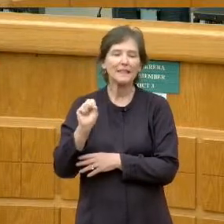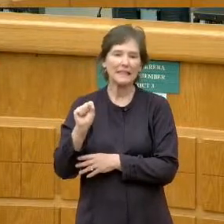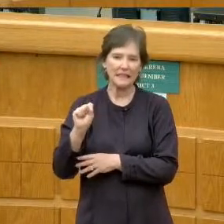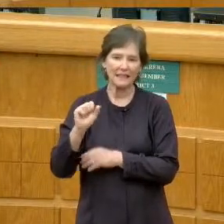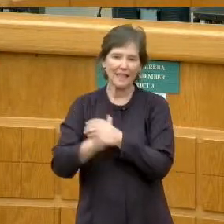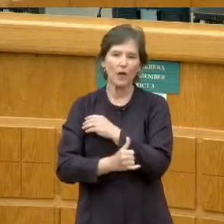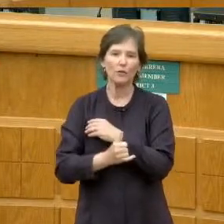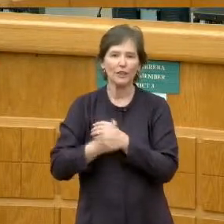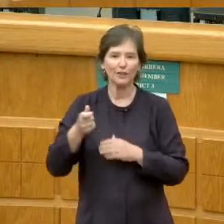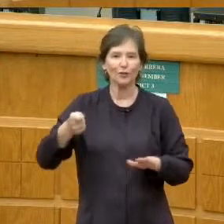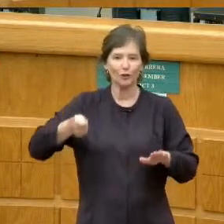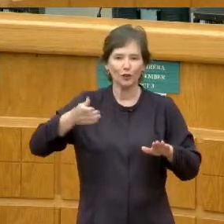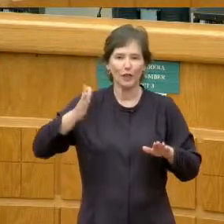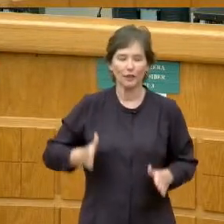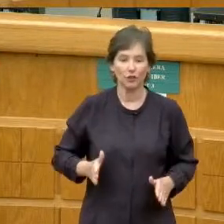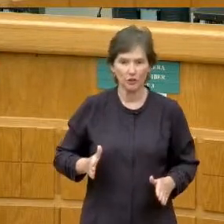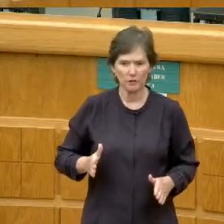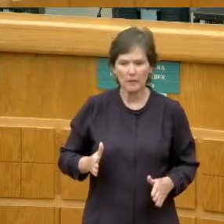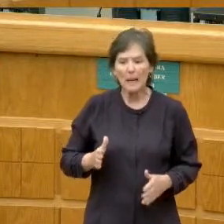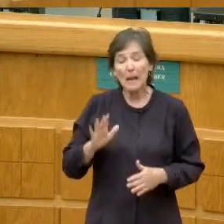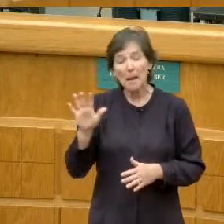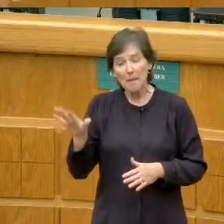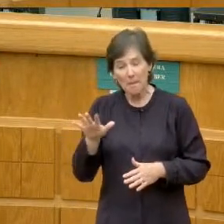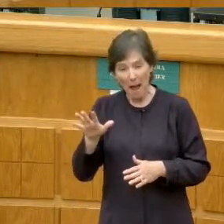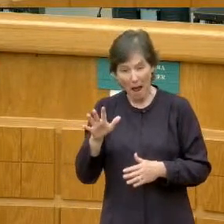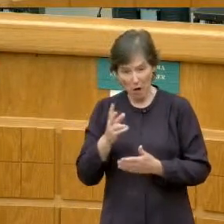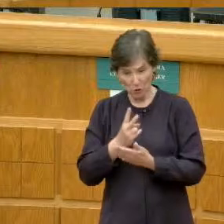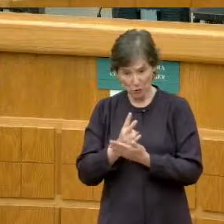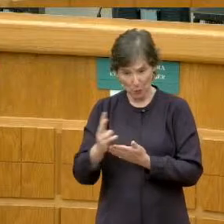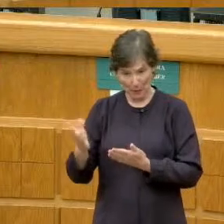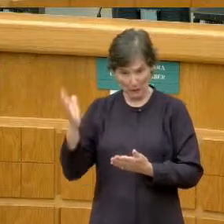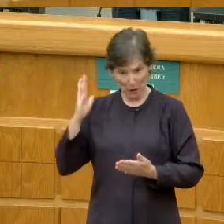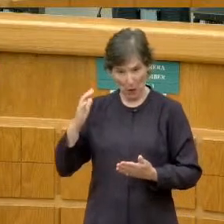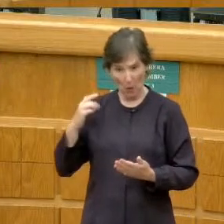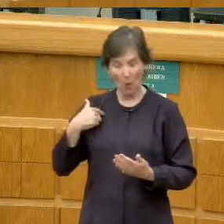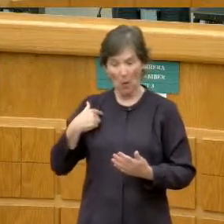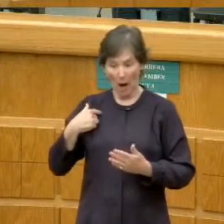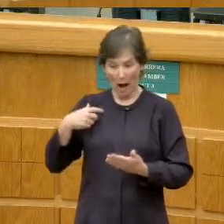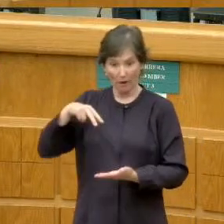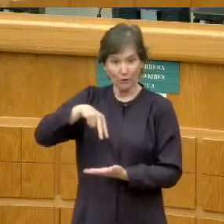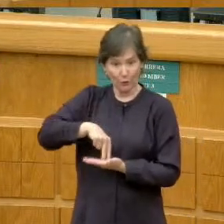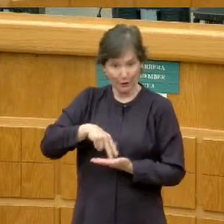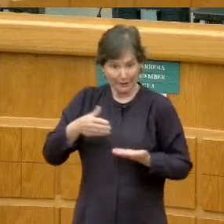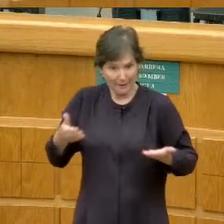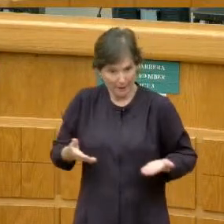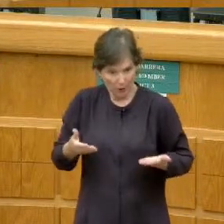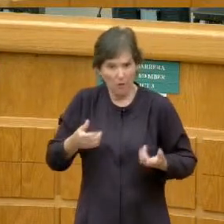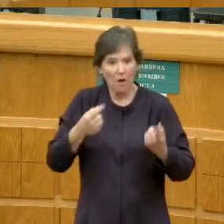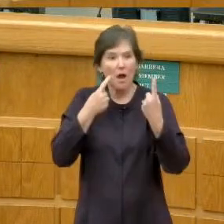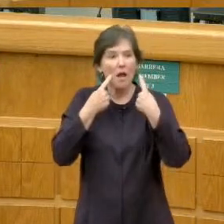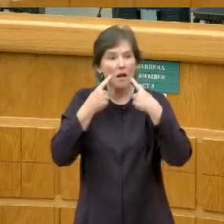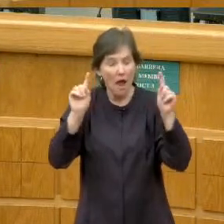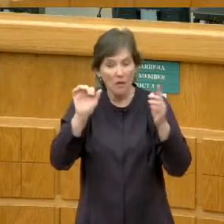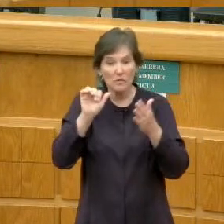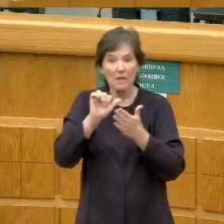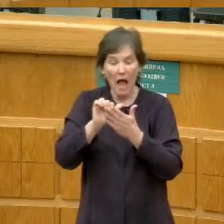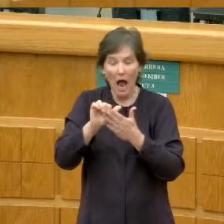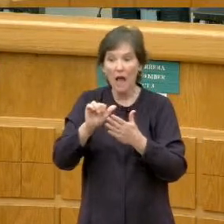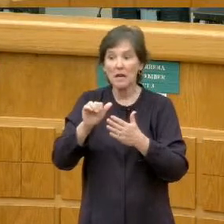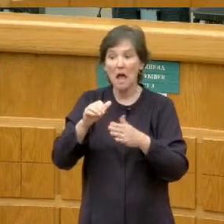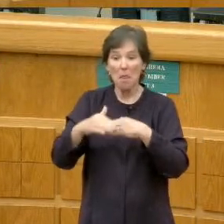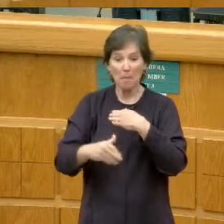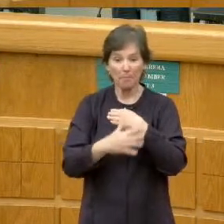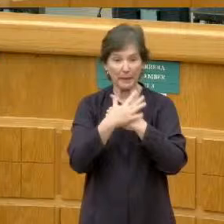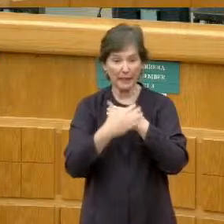I came here to this very podium and I announced that a beach order to prohibit vehicular access to our Gulf